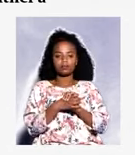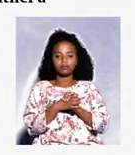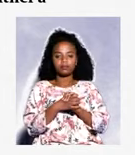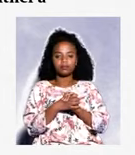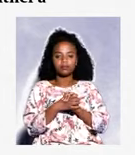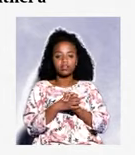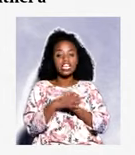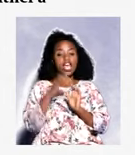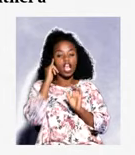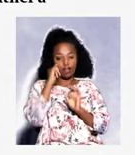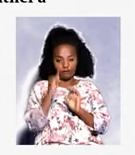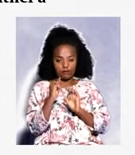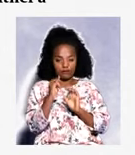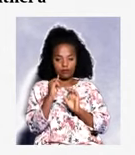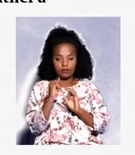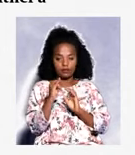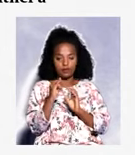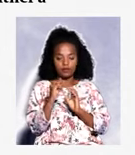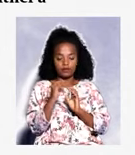if